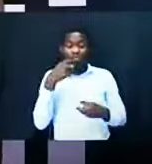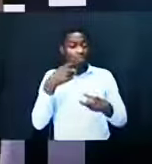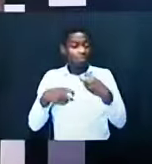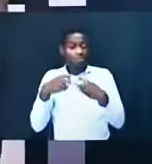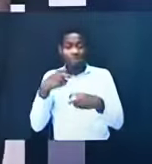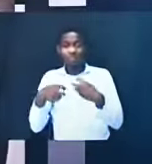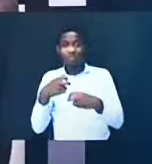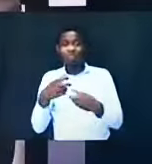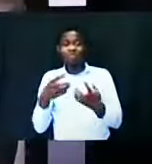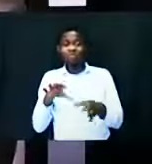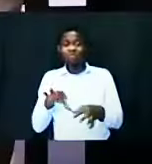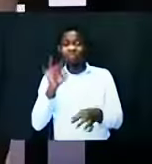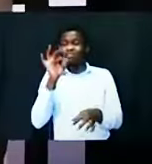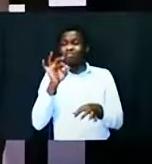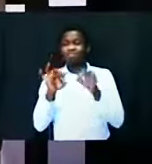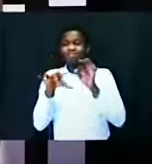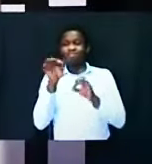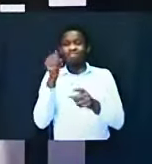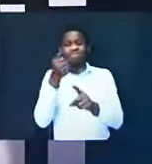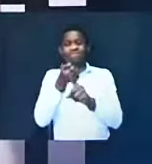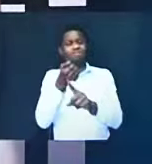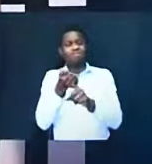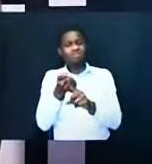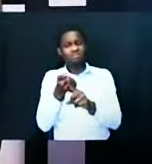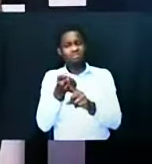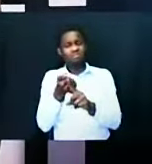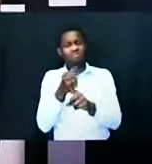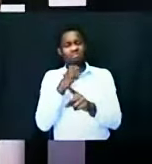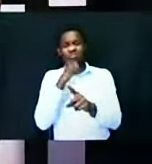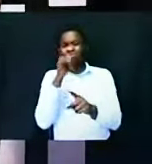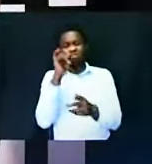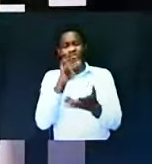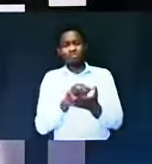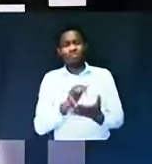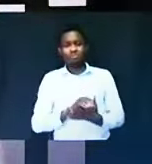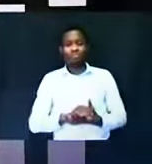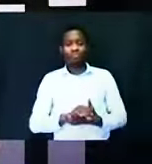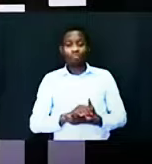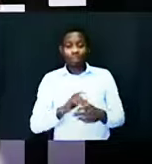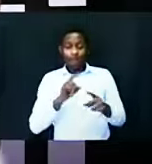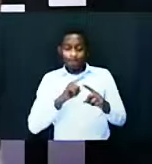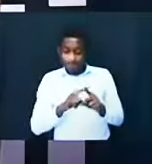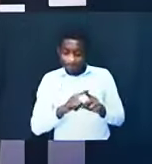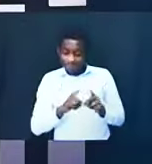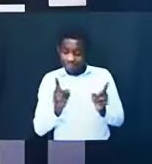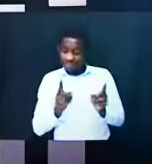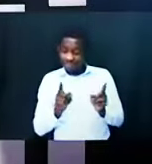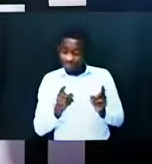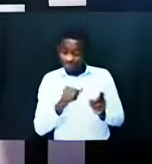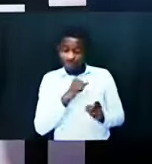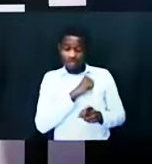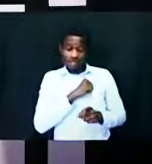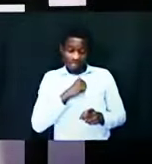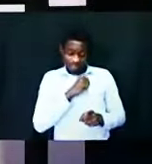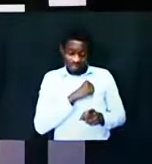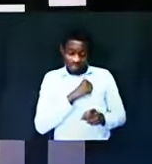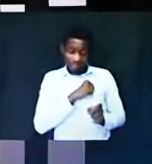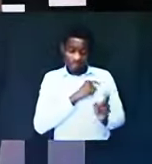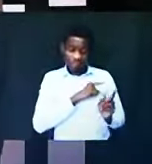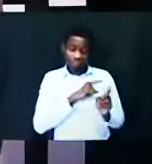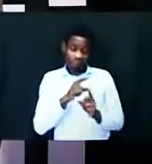finds themselves, but the attitude they map to confront it.